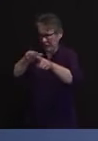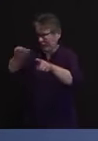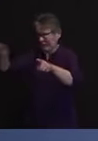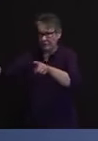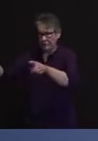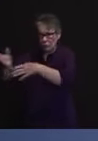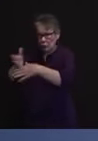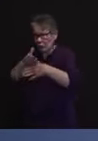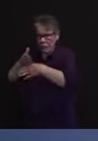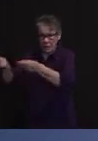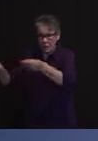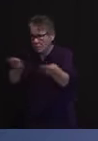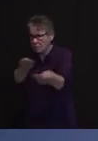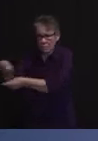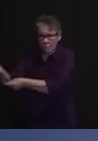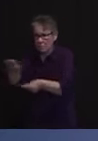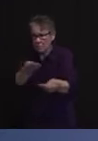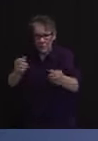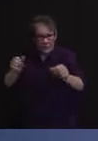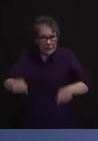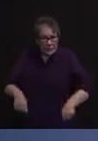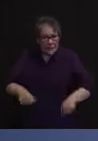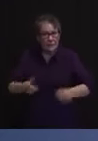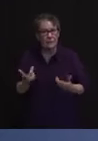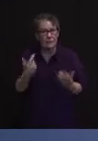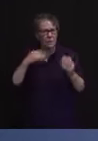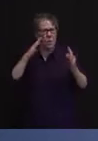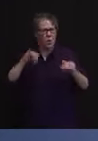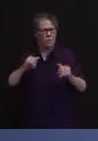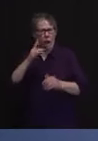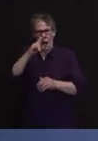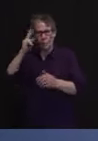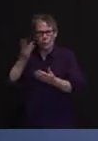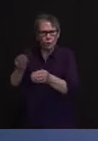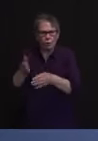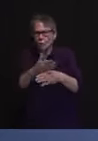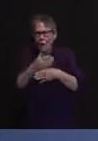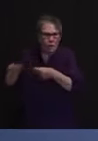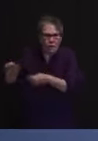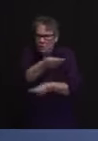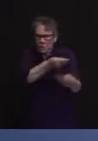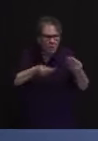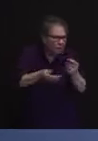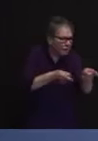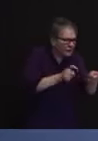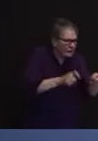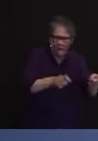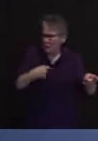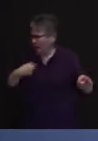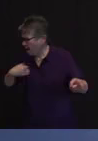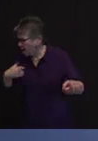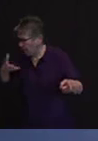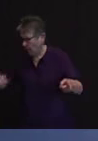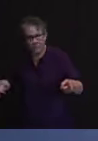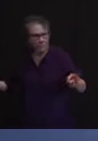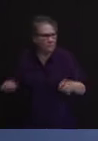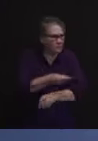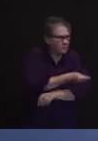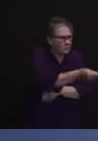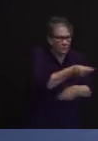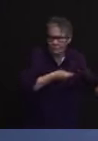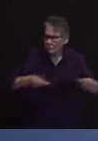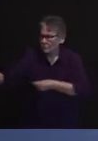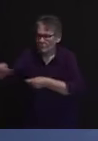the supplies we need to continue providing care to everyone that comes through our doors, we need